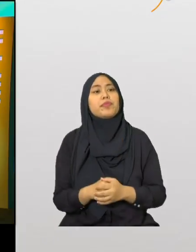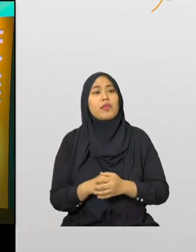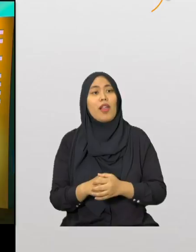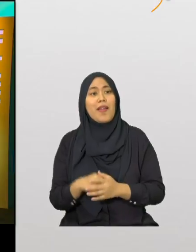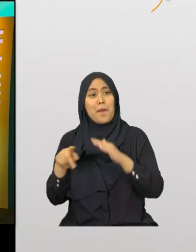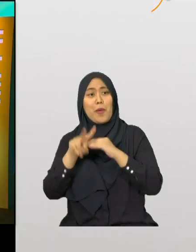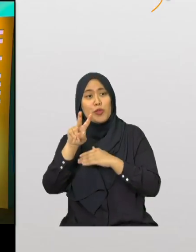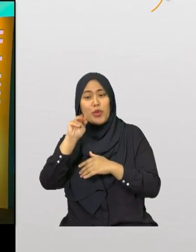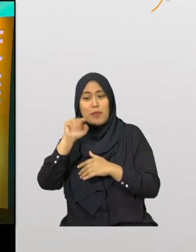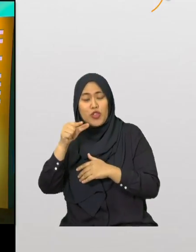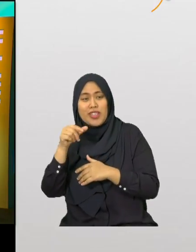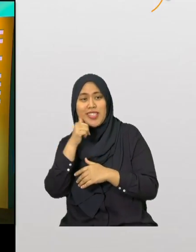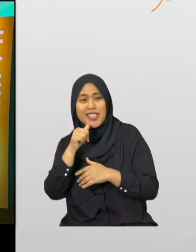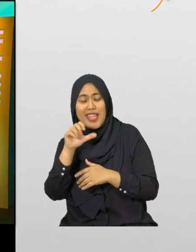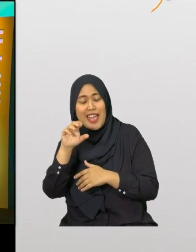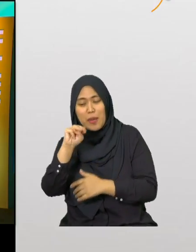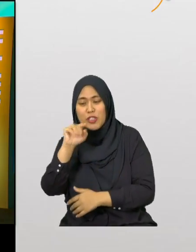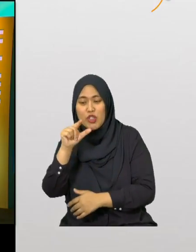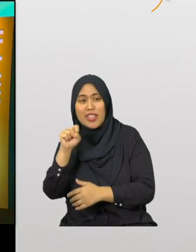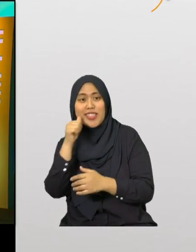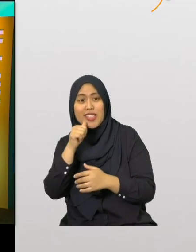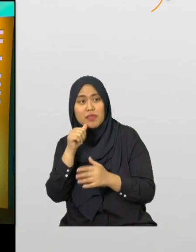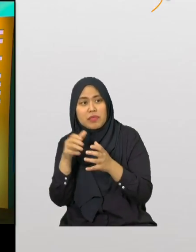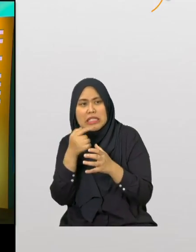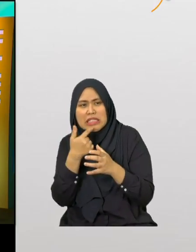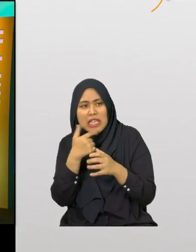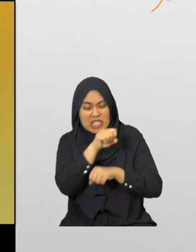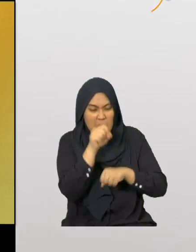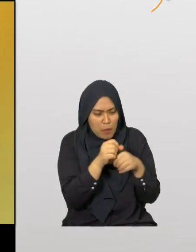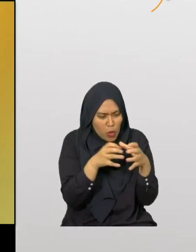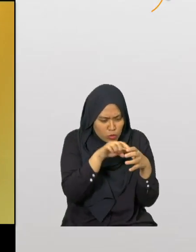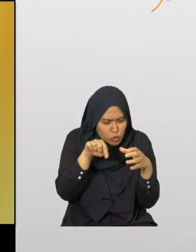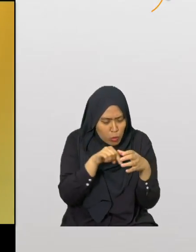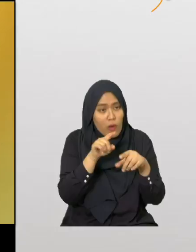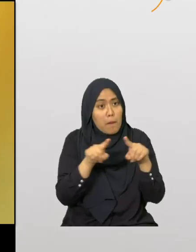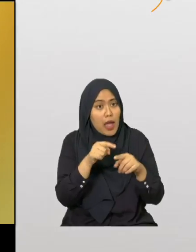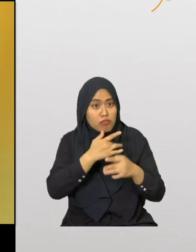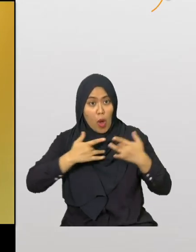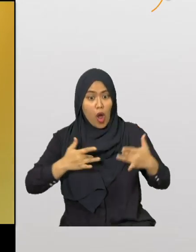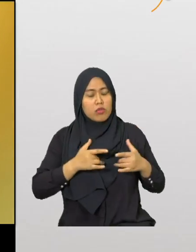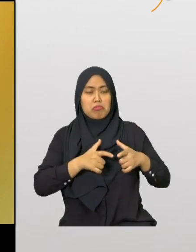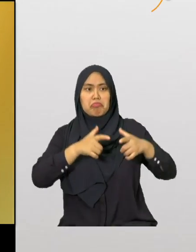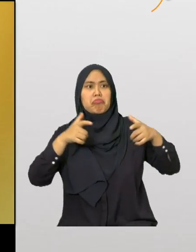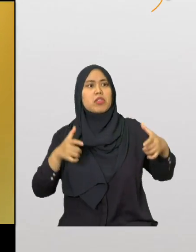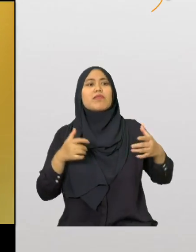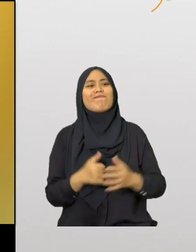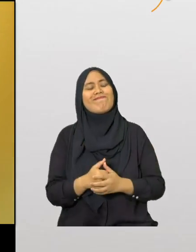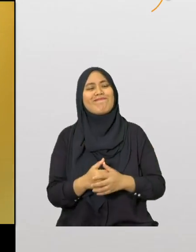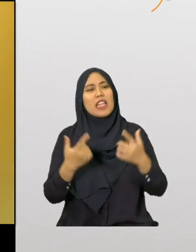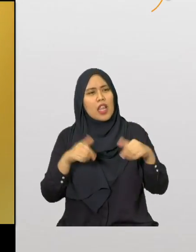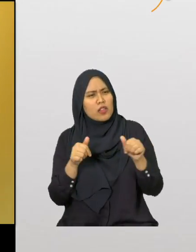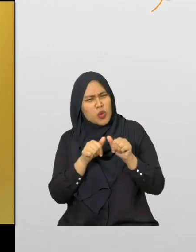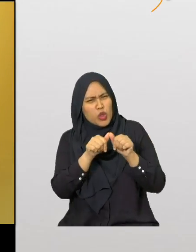it, Singapore may be a small country, but we have big hearts. Let us live up to that